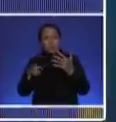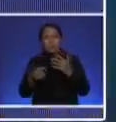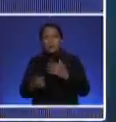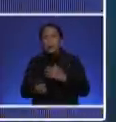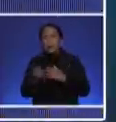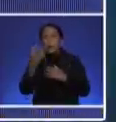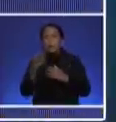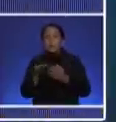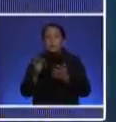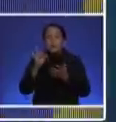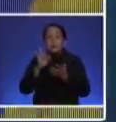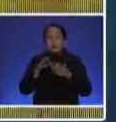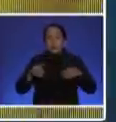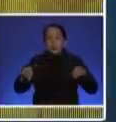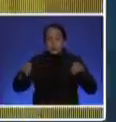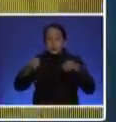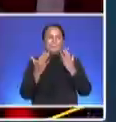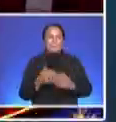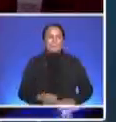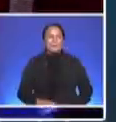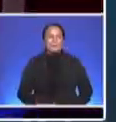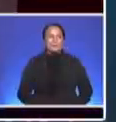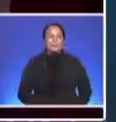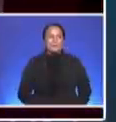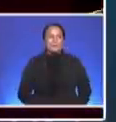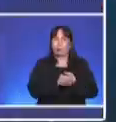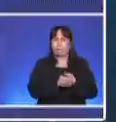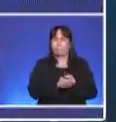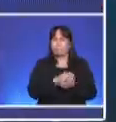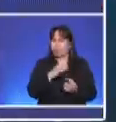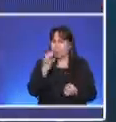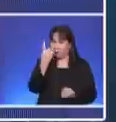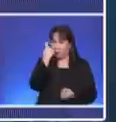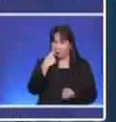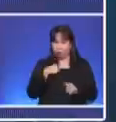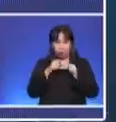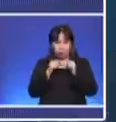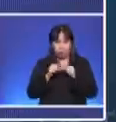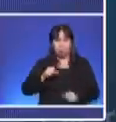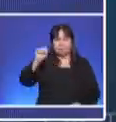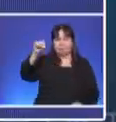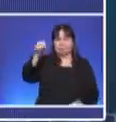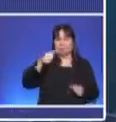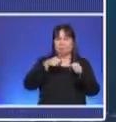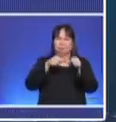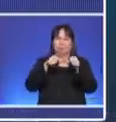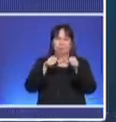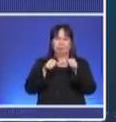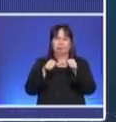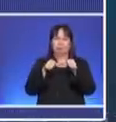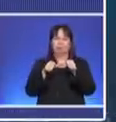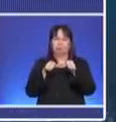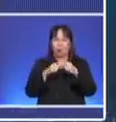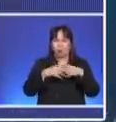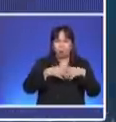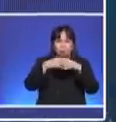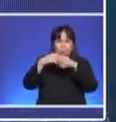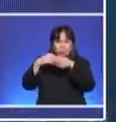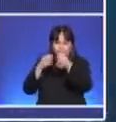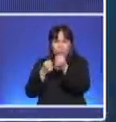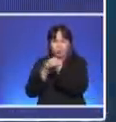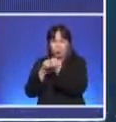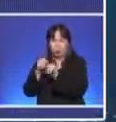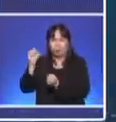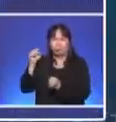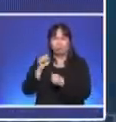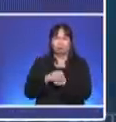no? Not only that of the administration party, but the entire government infrastructure, no? That can be